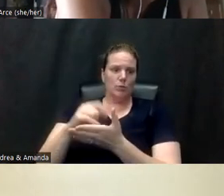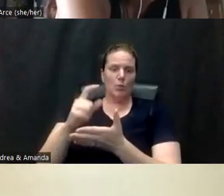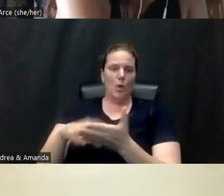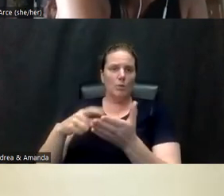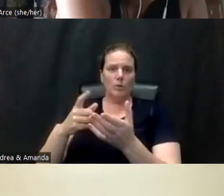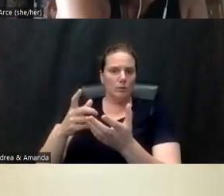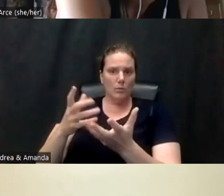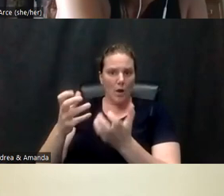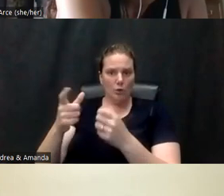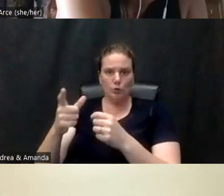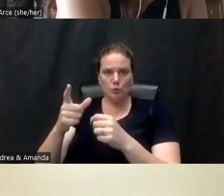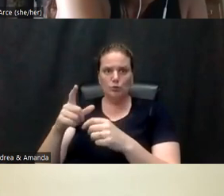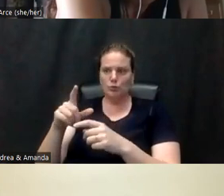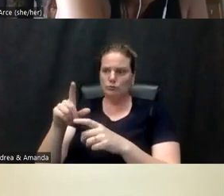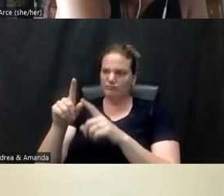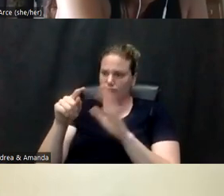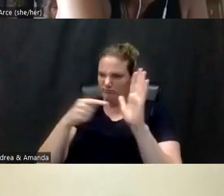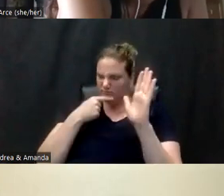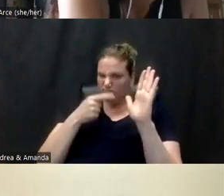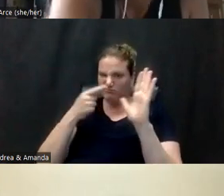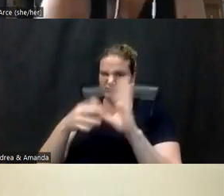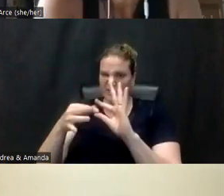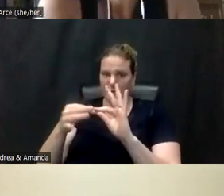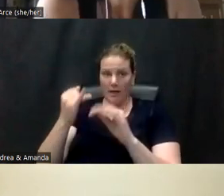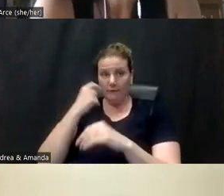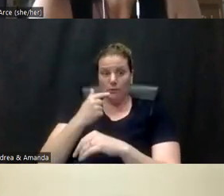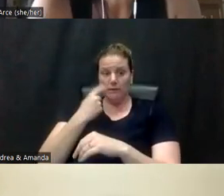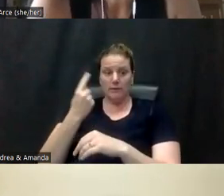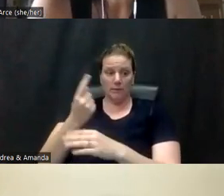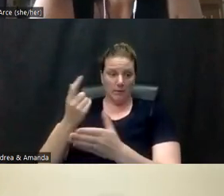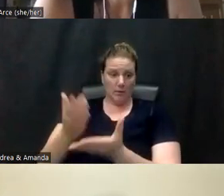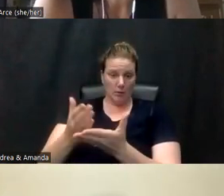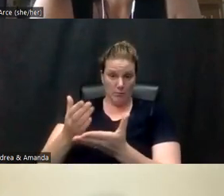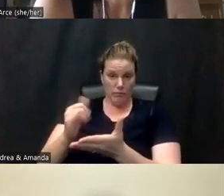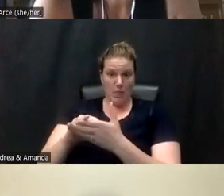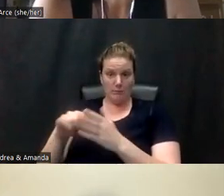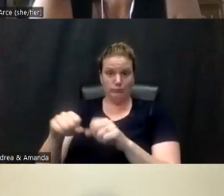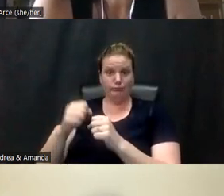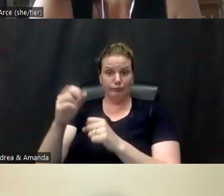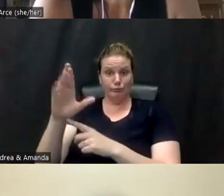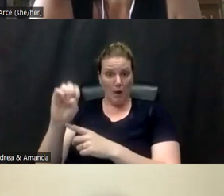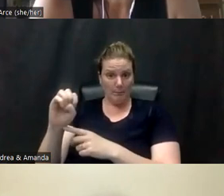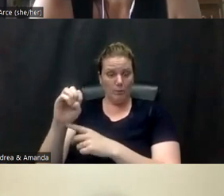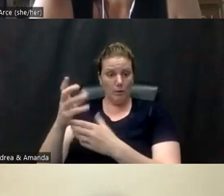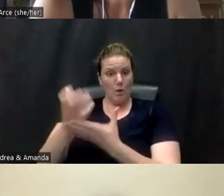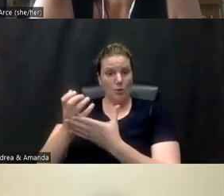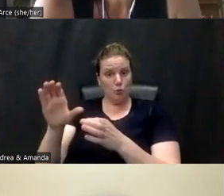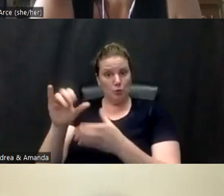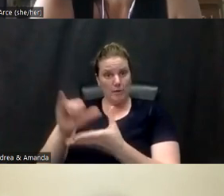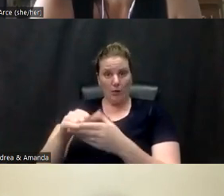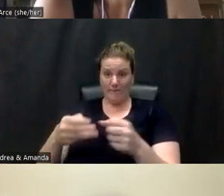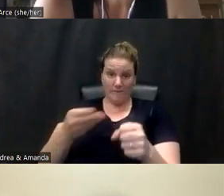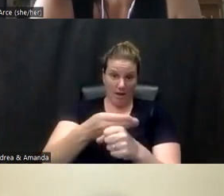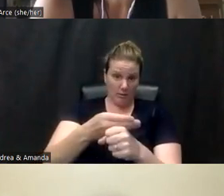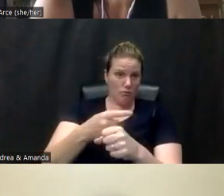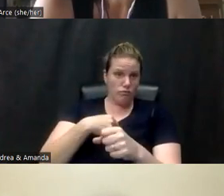you to testify, officer so-and-so. But if you say something here that basically admits to a crime, because we're compelling you to do that or you're going to be fired,